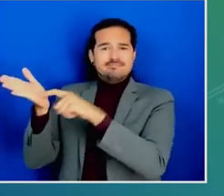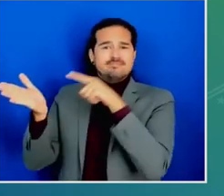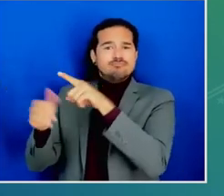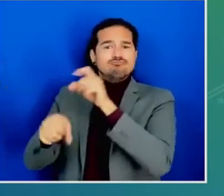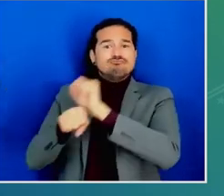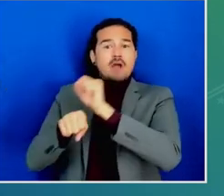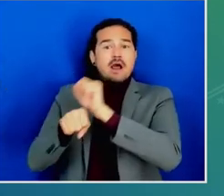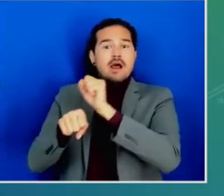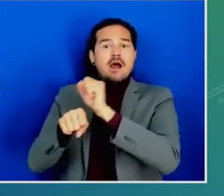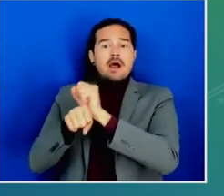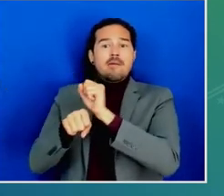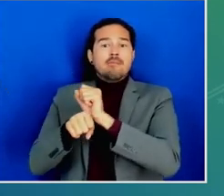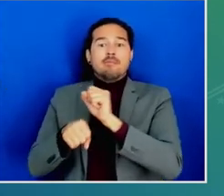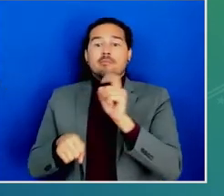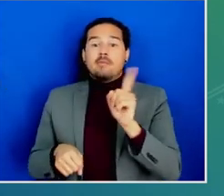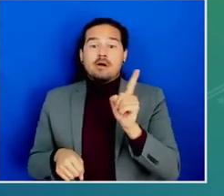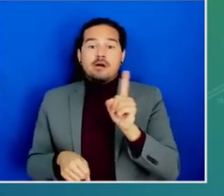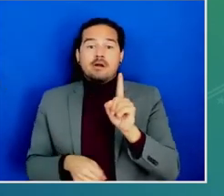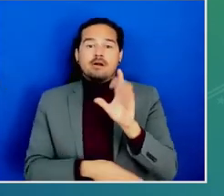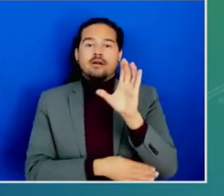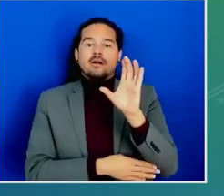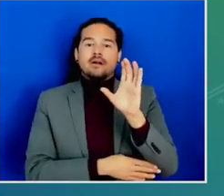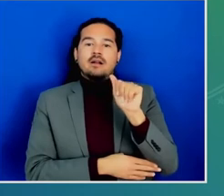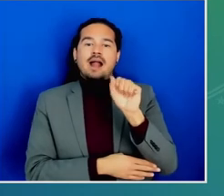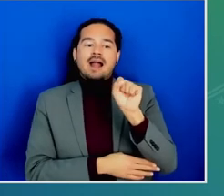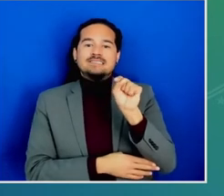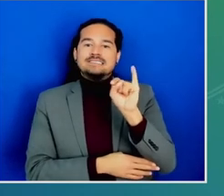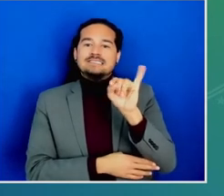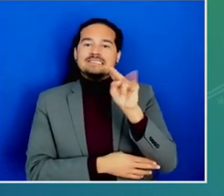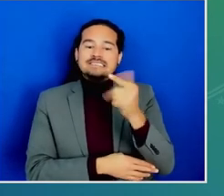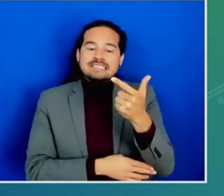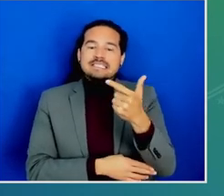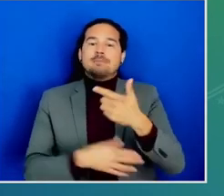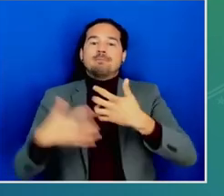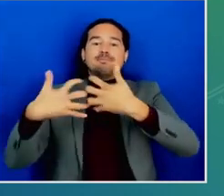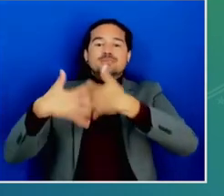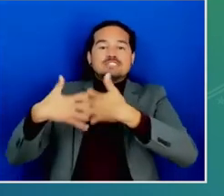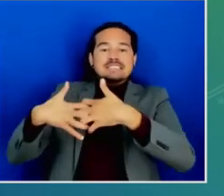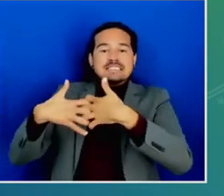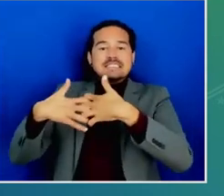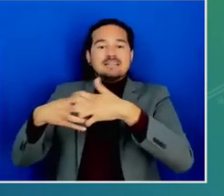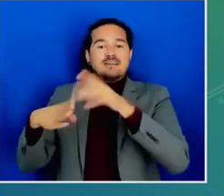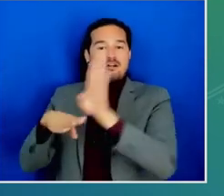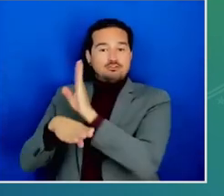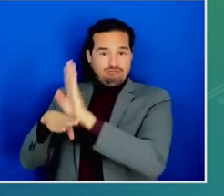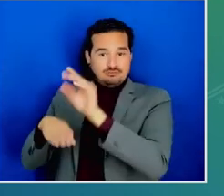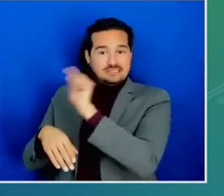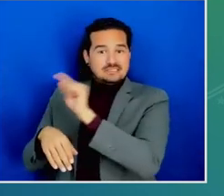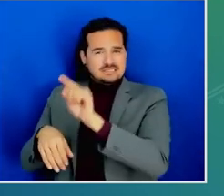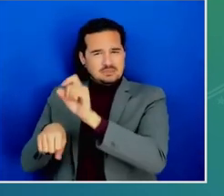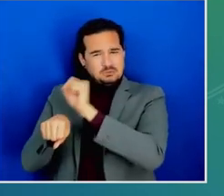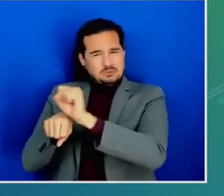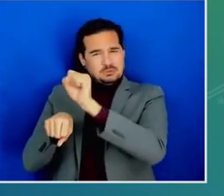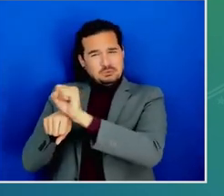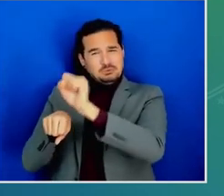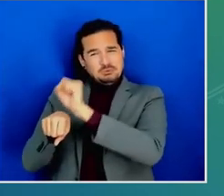jobs, casting and machining, installing and rewiring, pouring new